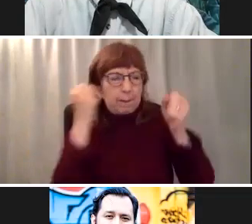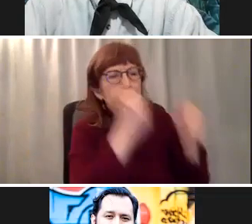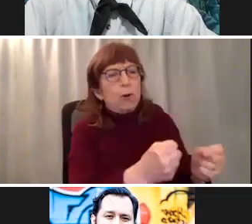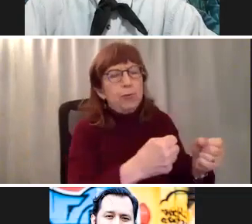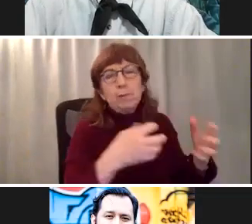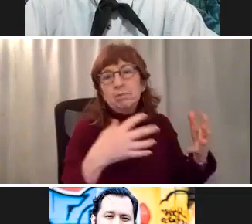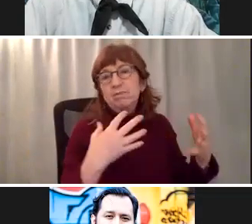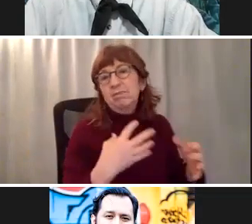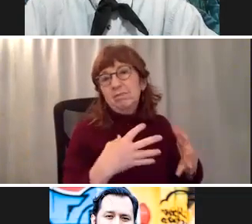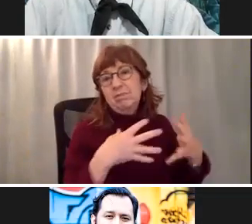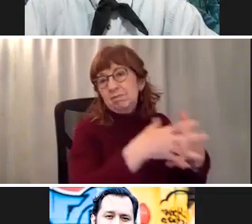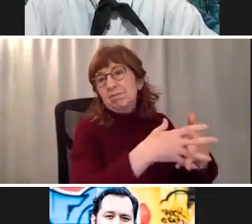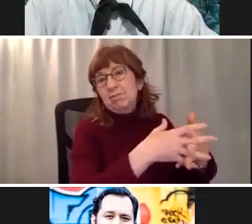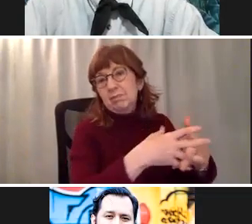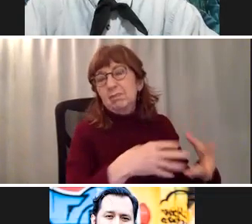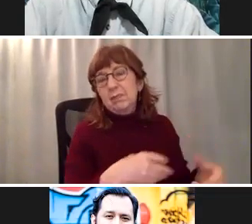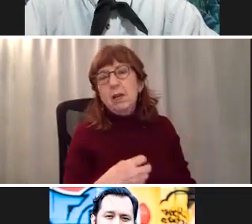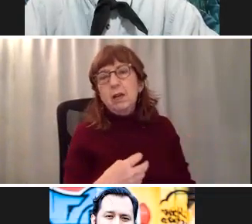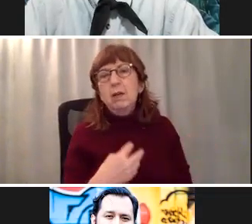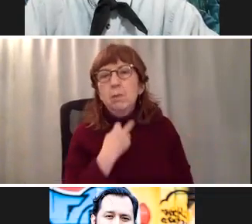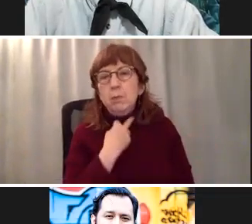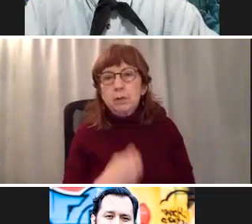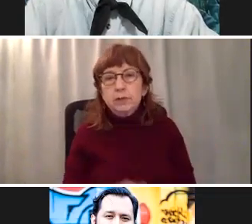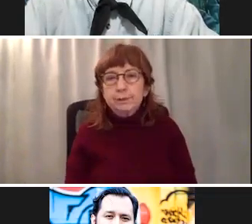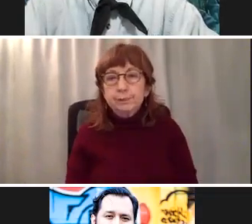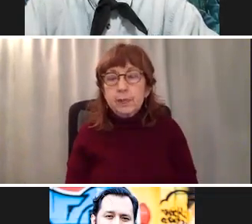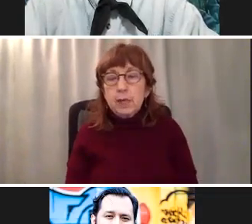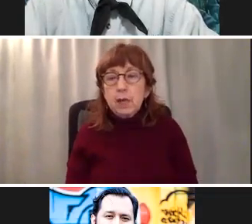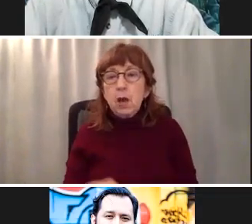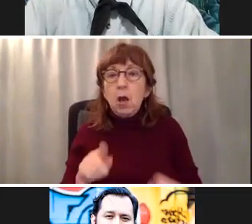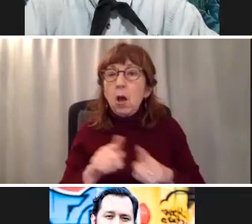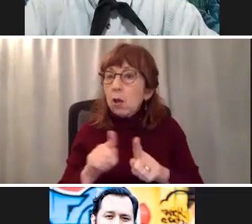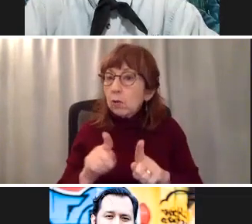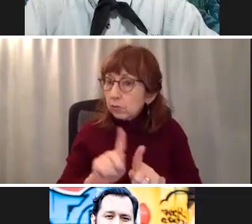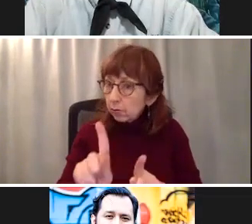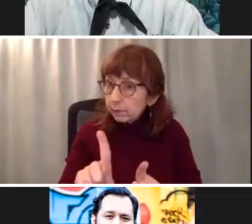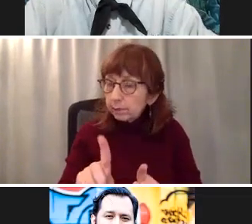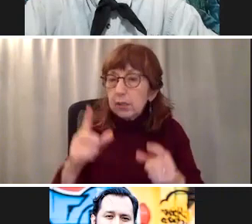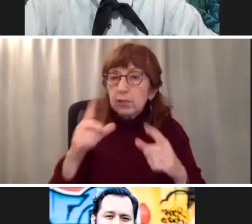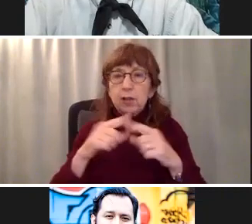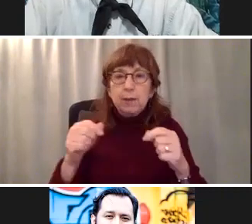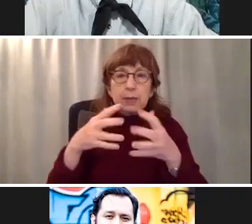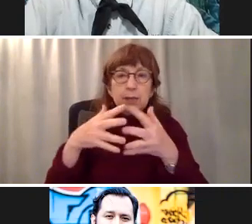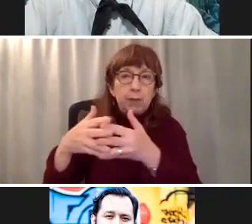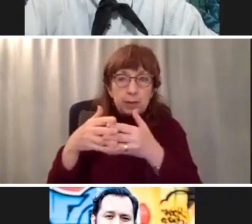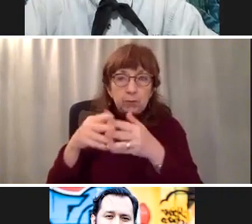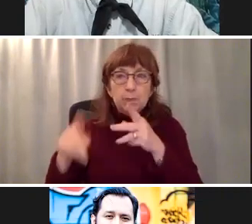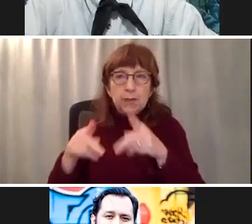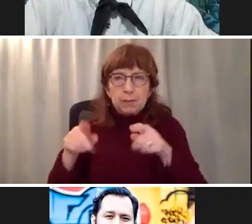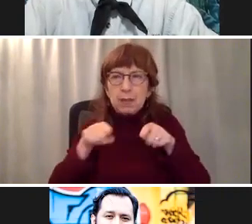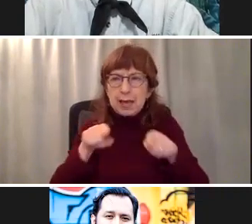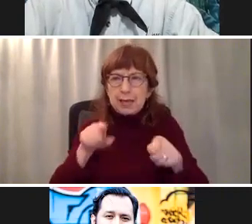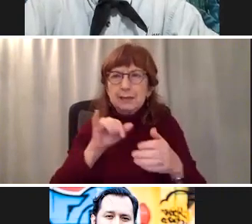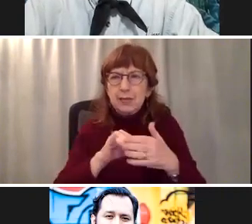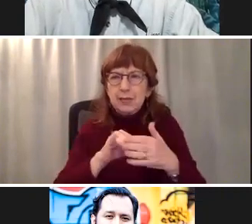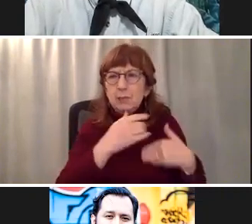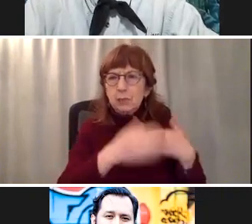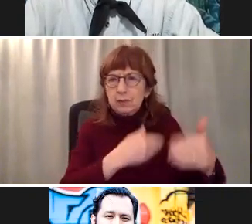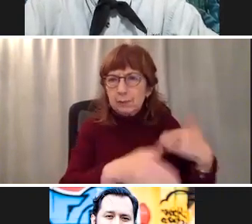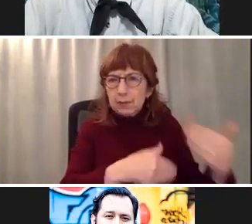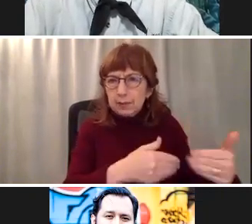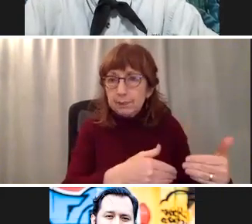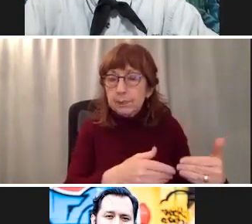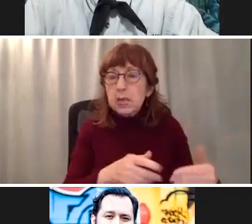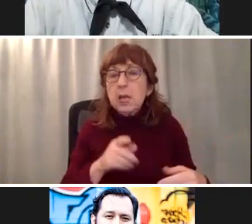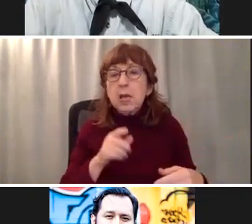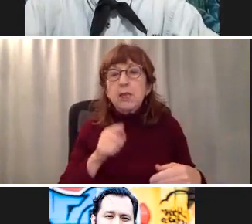In the meantime, there are also Japanese American people who, as that is developing, joined